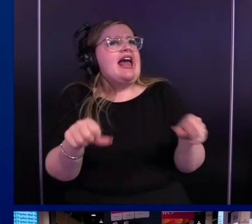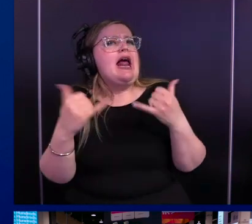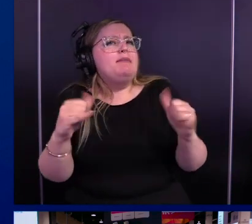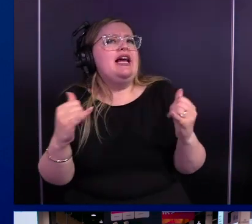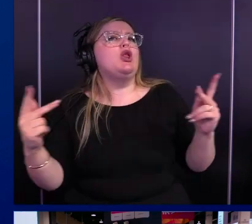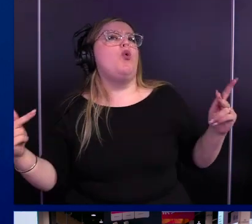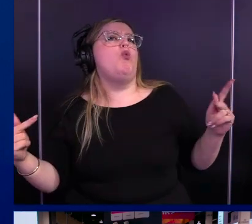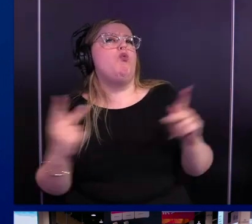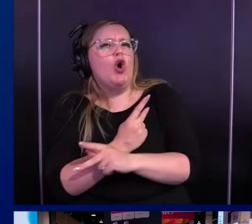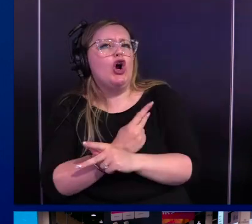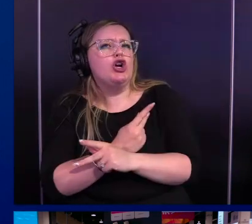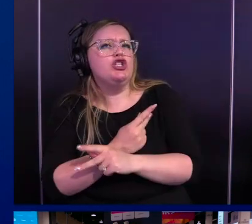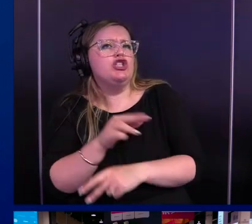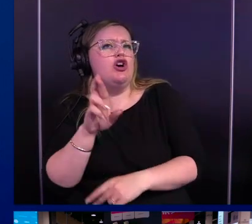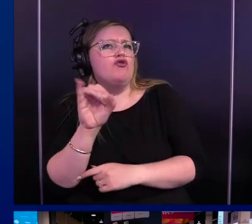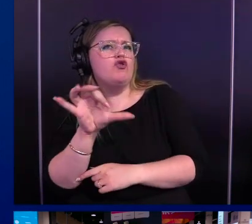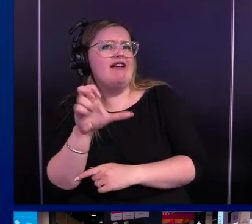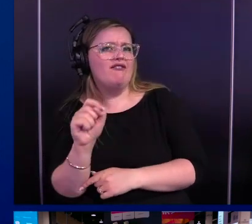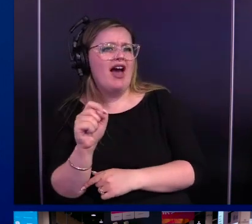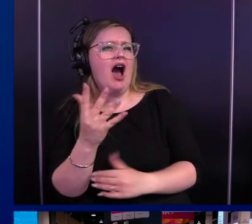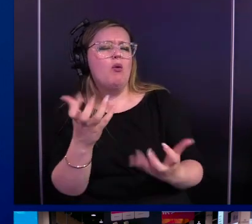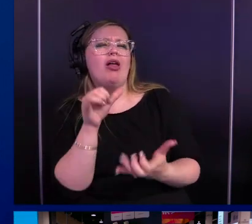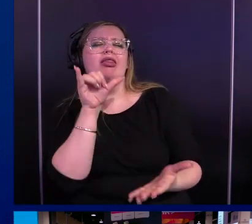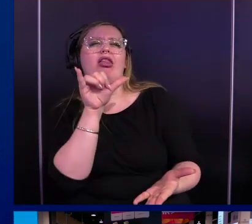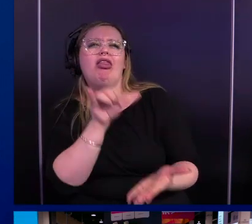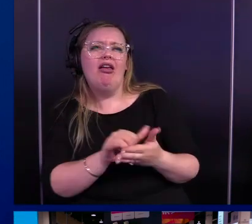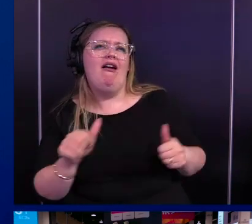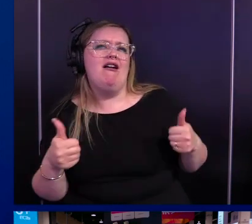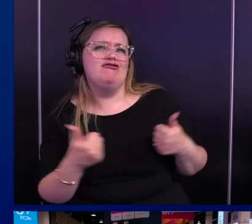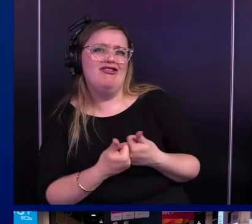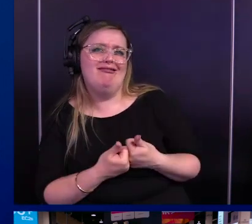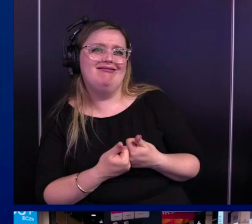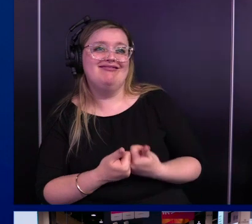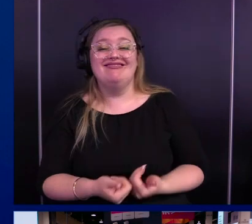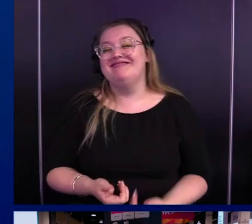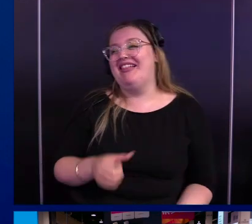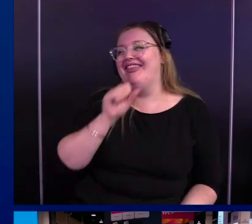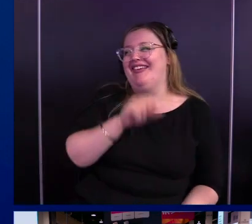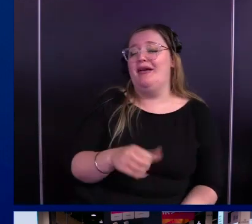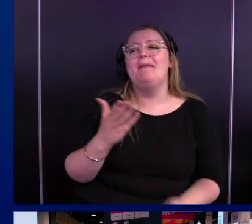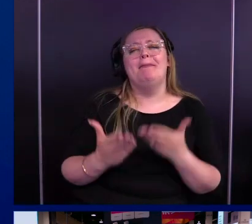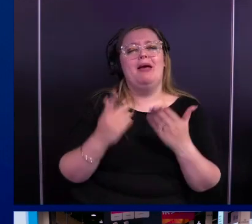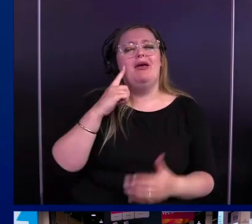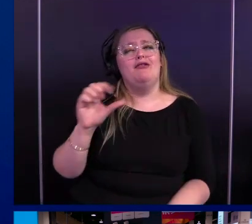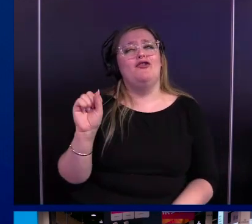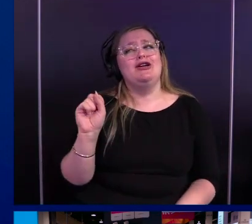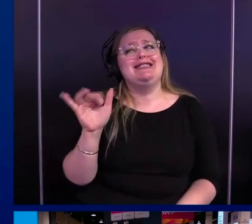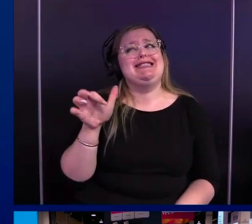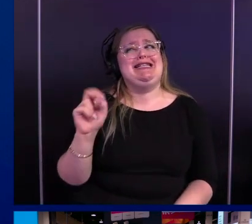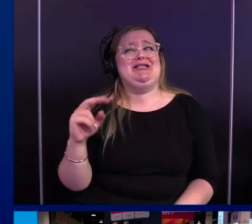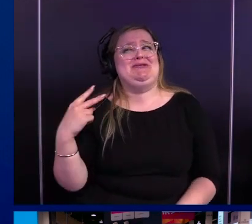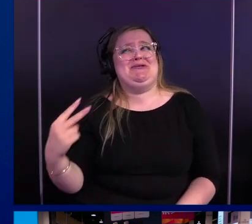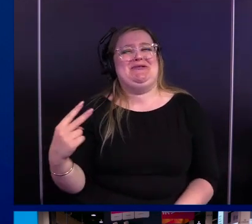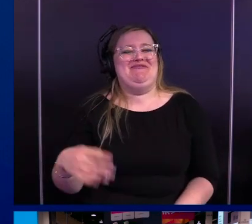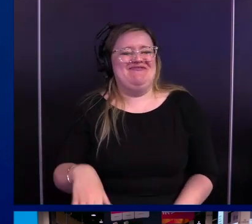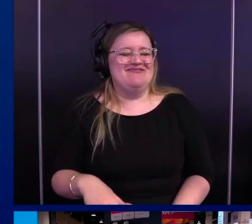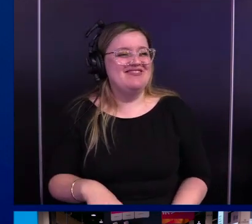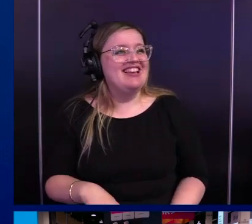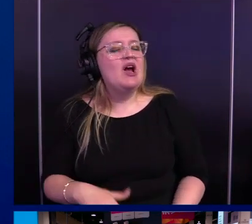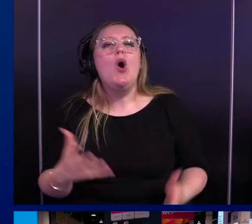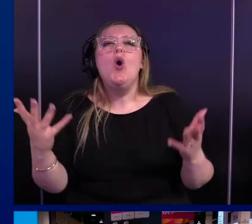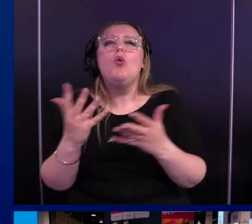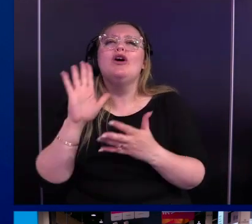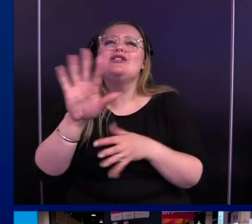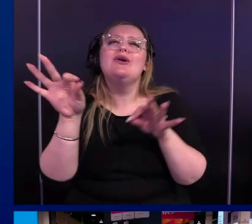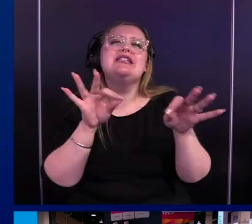I really want that challenge. Like, I would love it. Maybe maybe that comes in season two. Okay, maybe. Now, what is your definition of